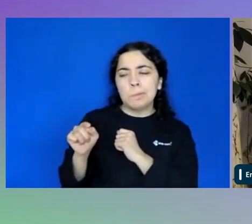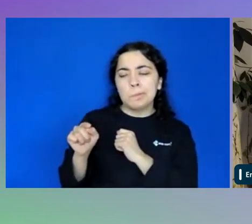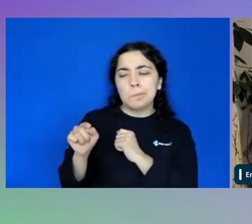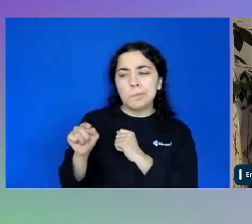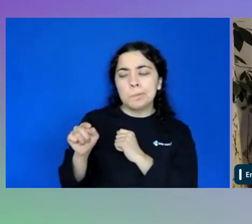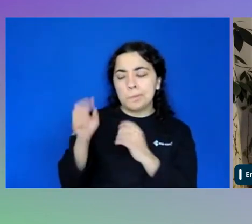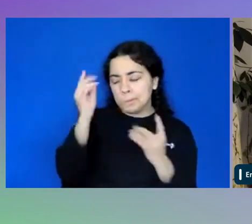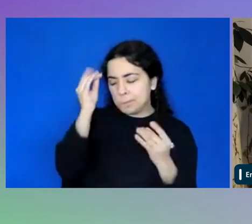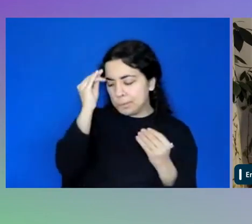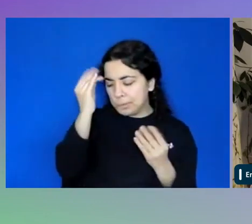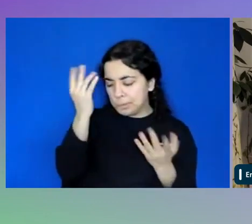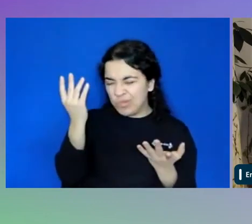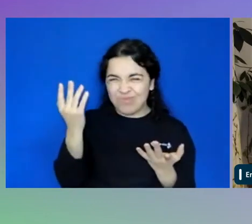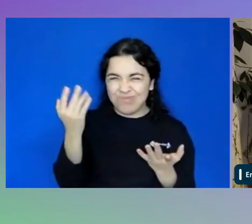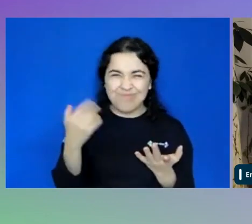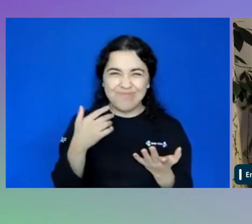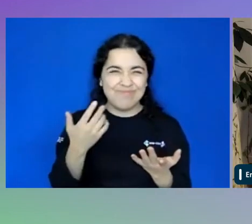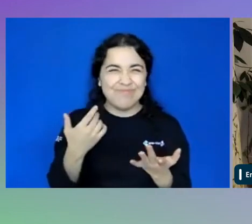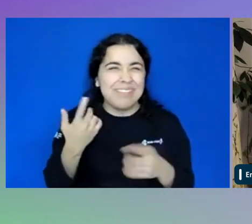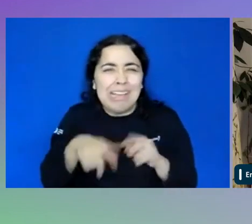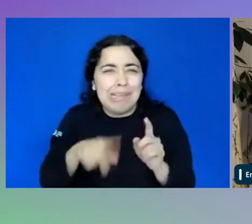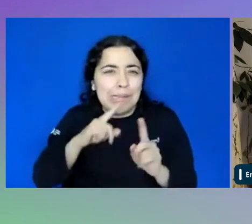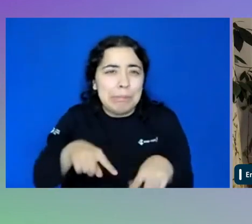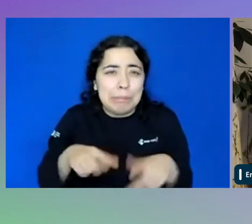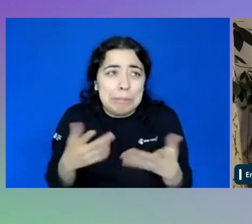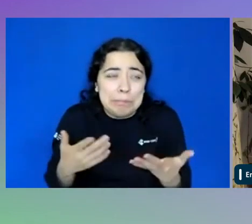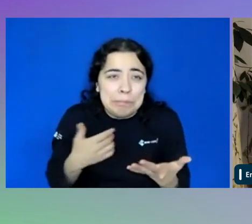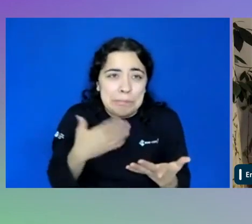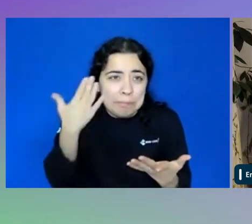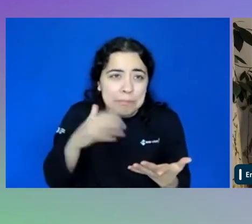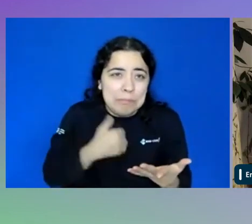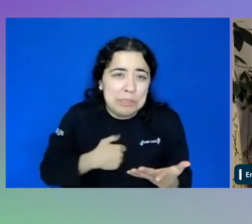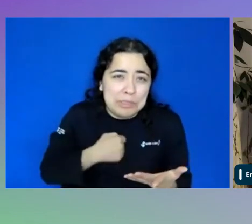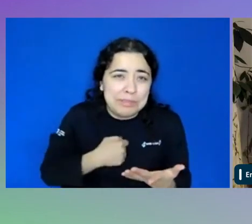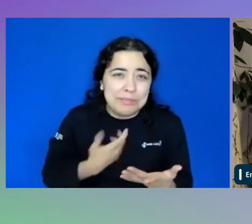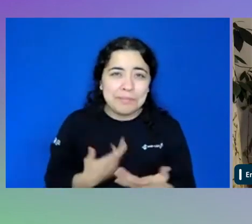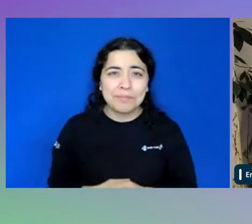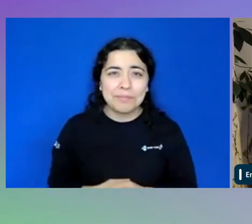No, I cannot answer that one. Okay. Sorry. No